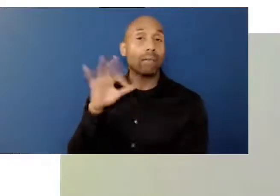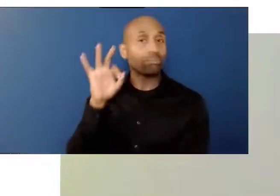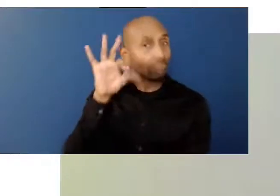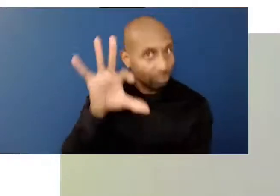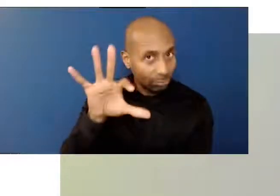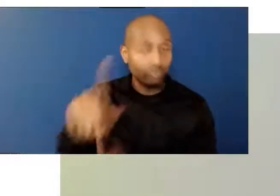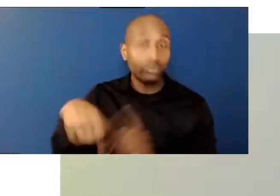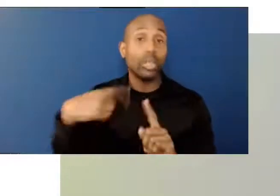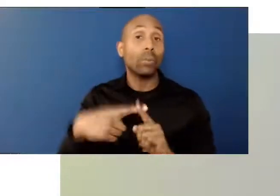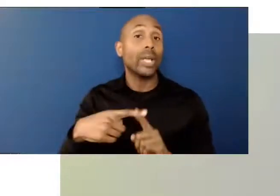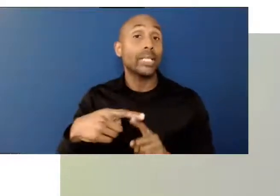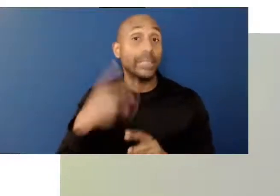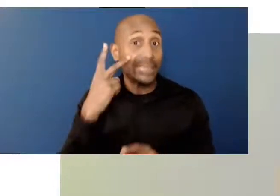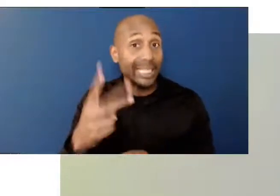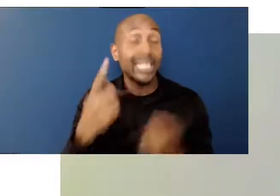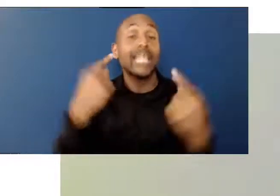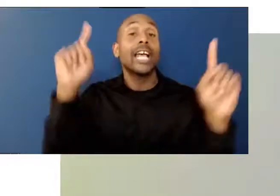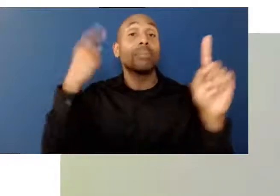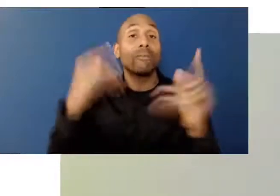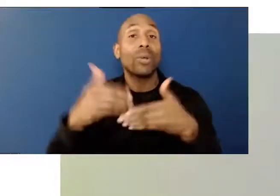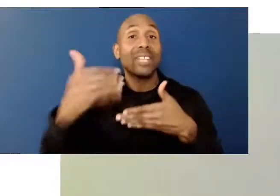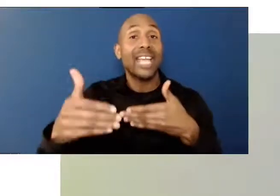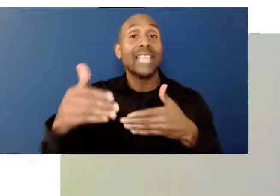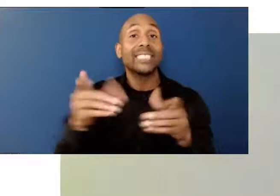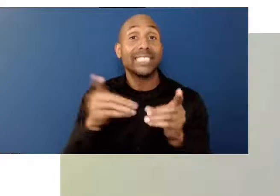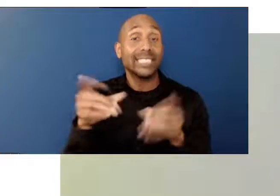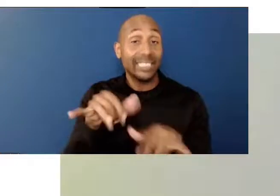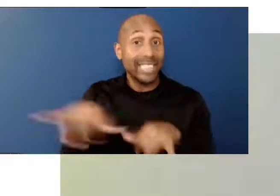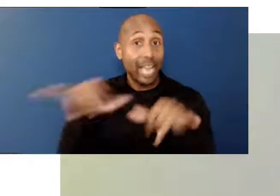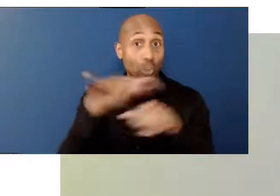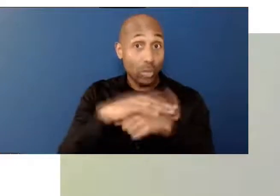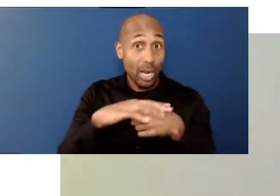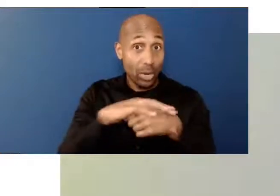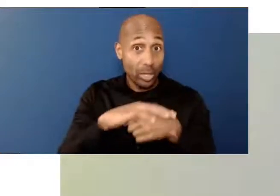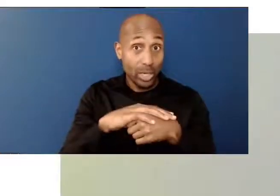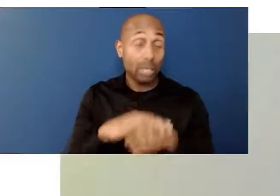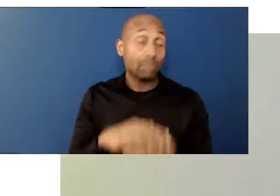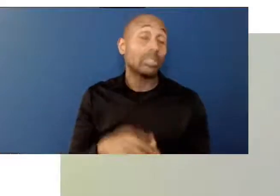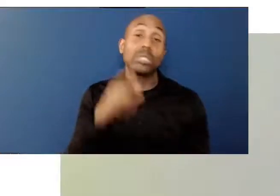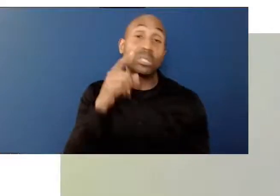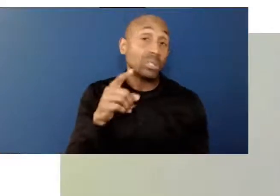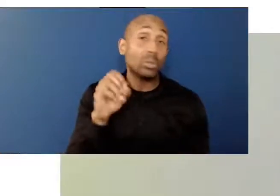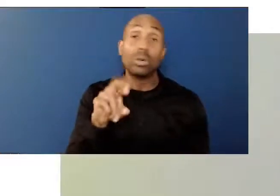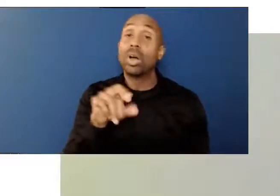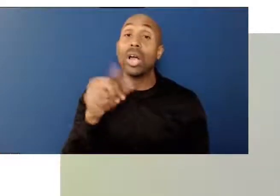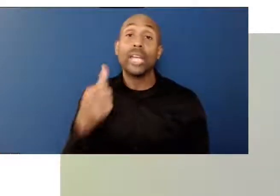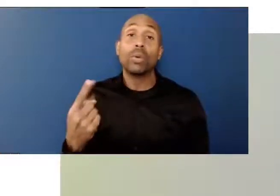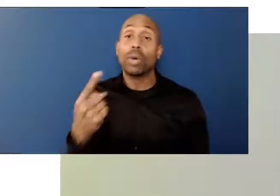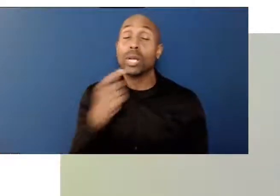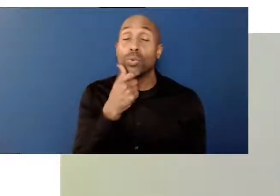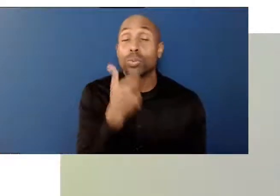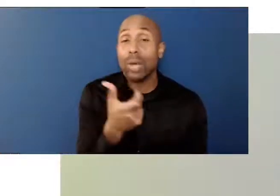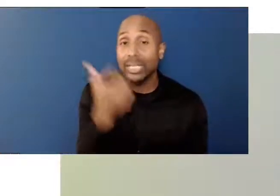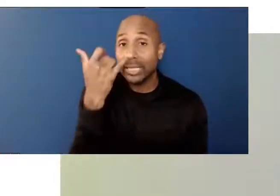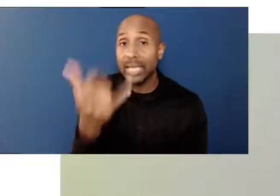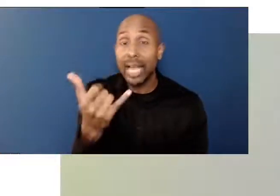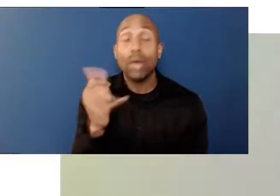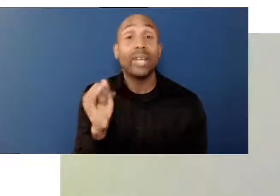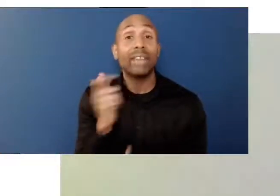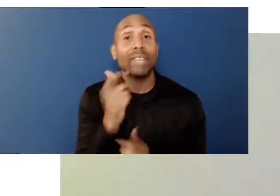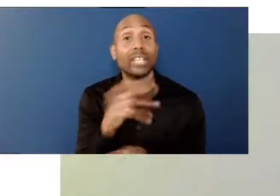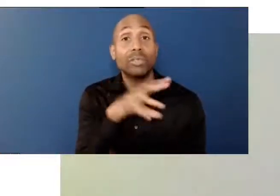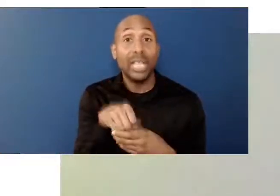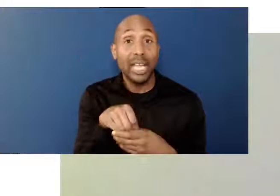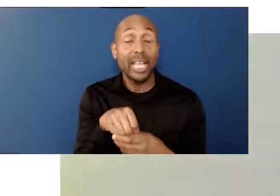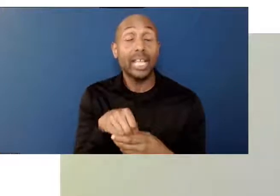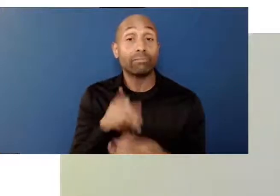next standard area, that whether you or some of the folks watching this right now might be interested in that particular standard area